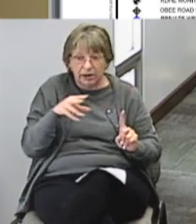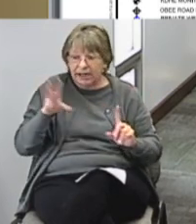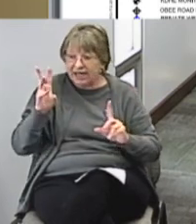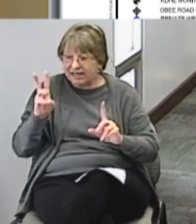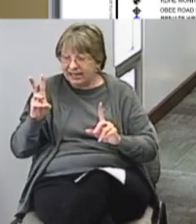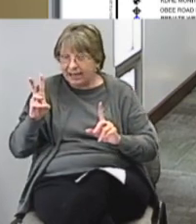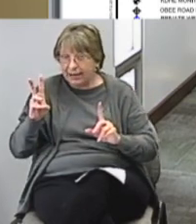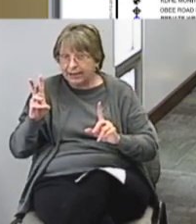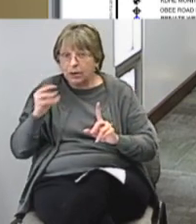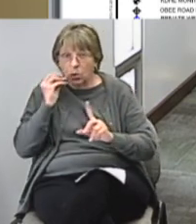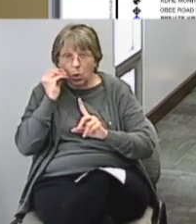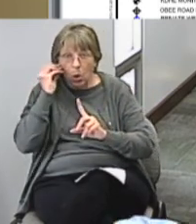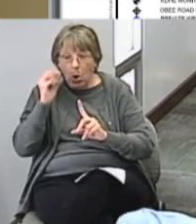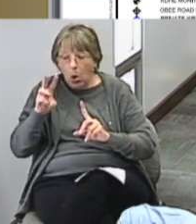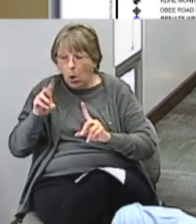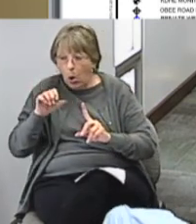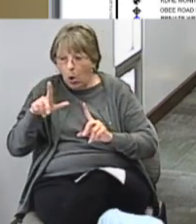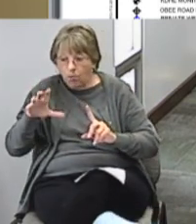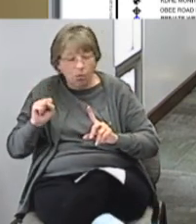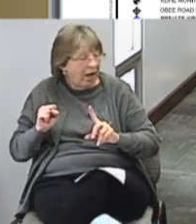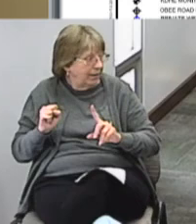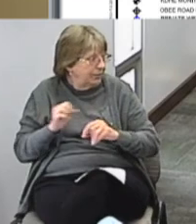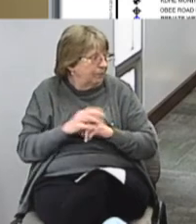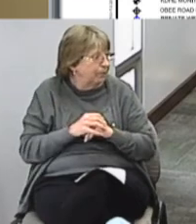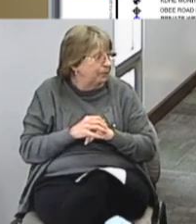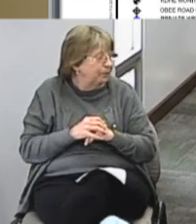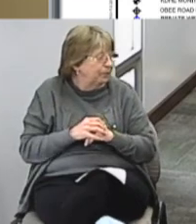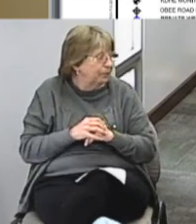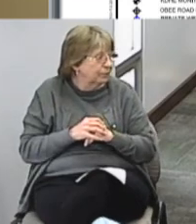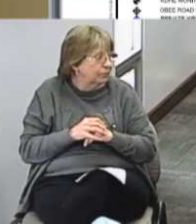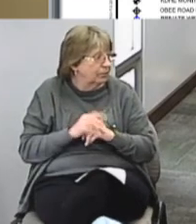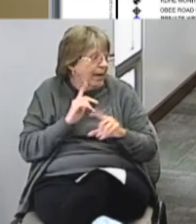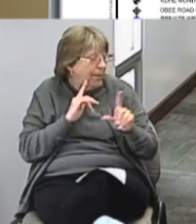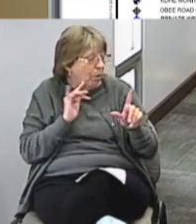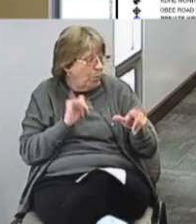and for volatile organic compounds every 5 years.